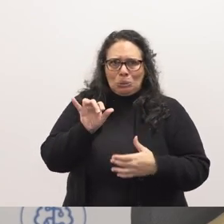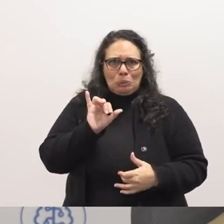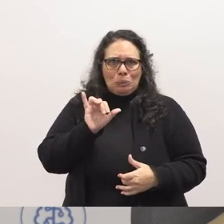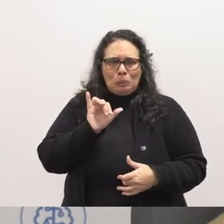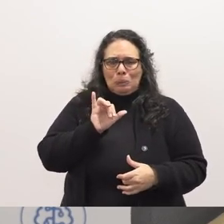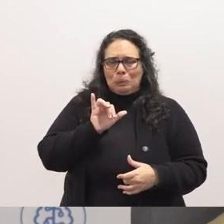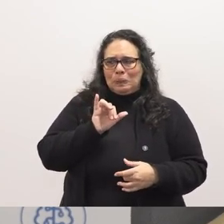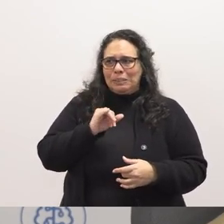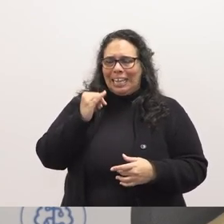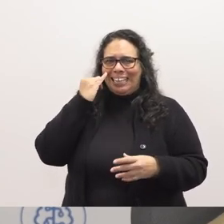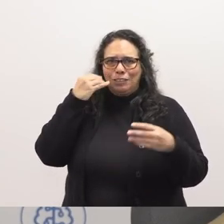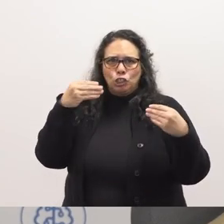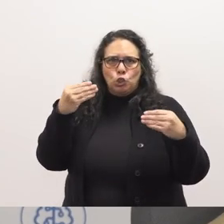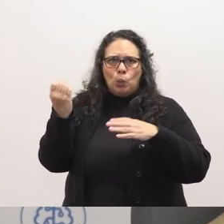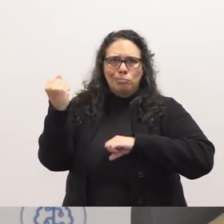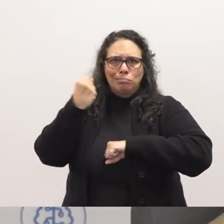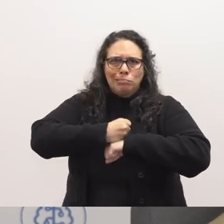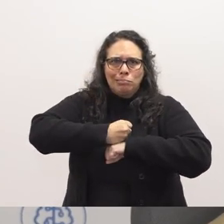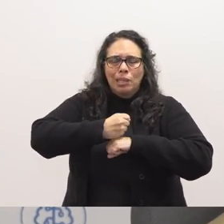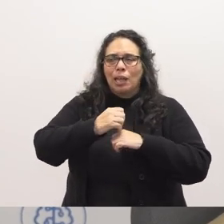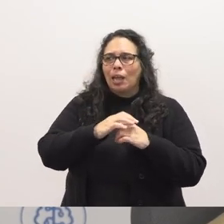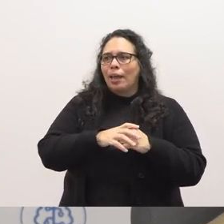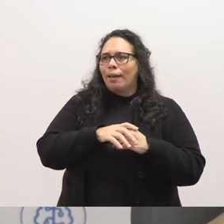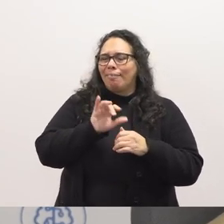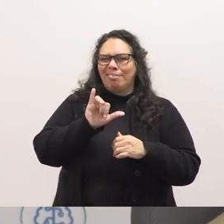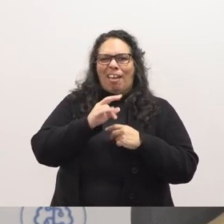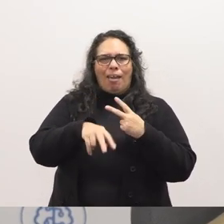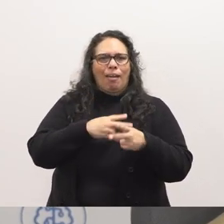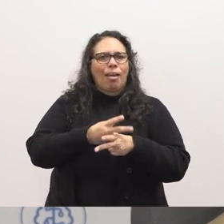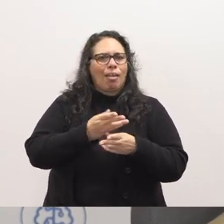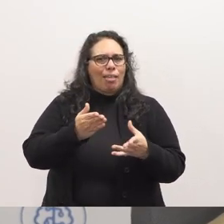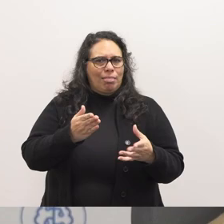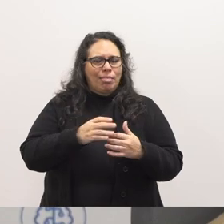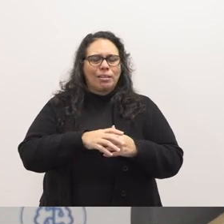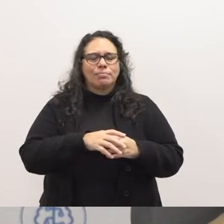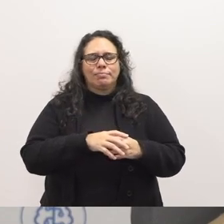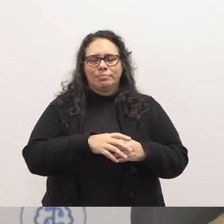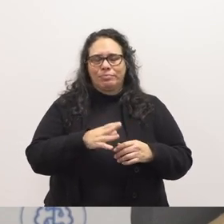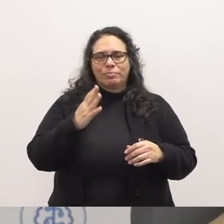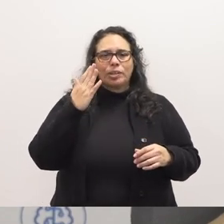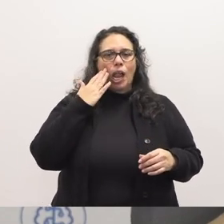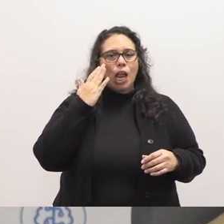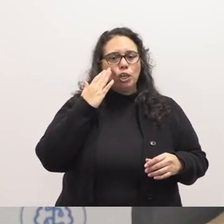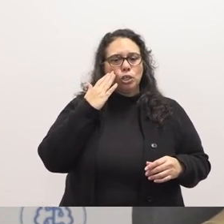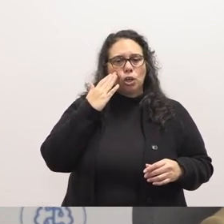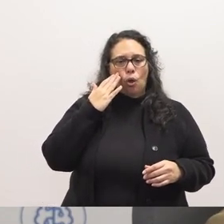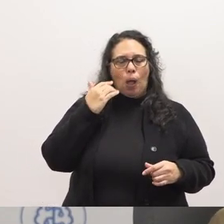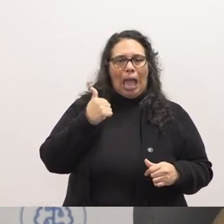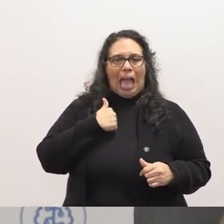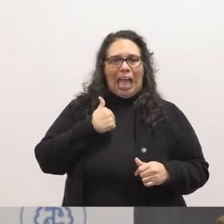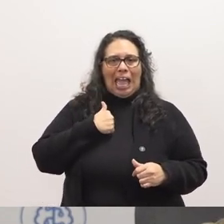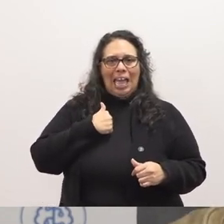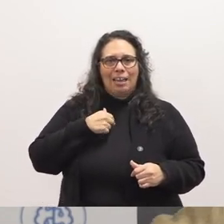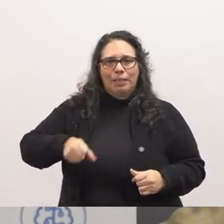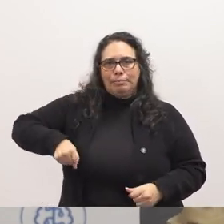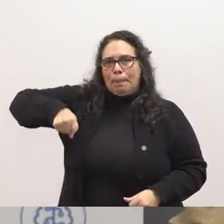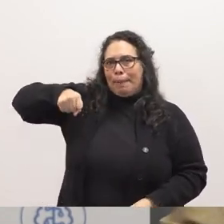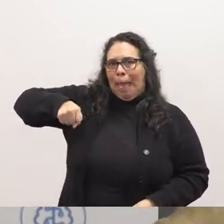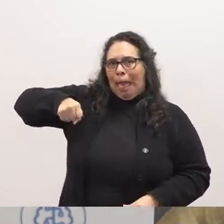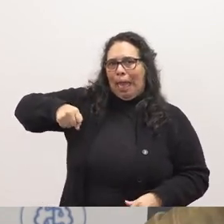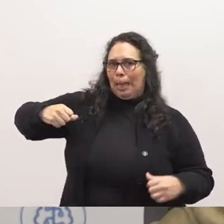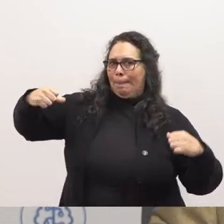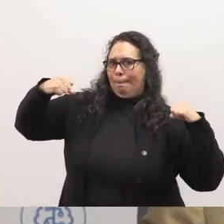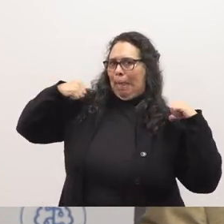if stores are closed, that type of thing. I know that I have a little to-go bag. It's a backpack,